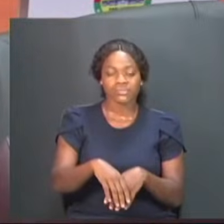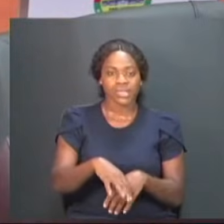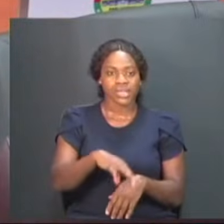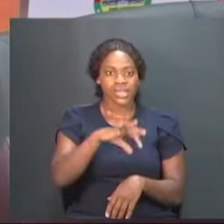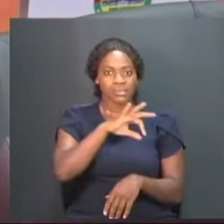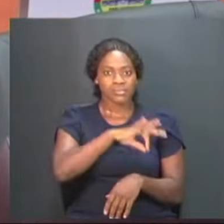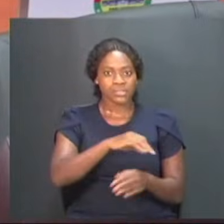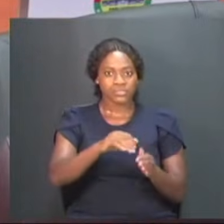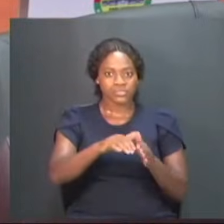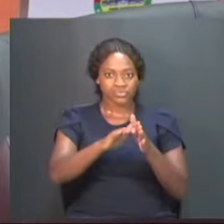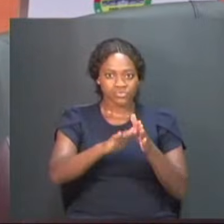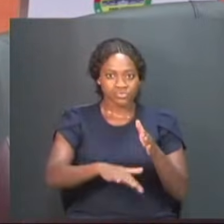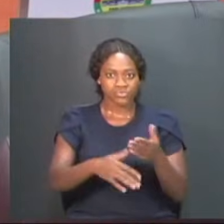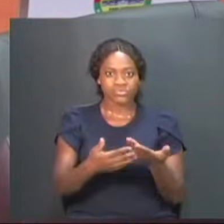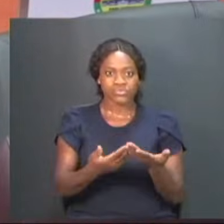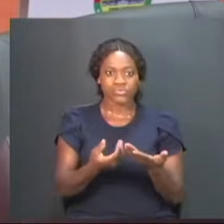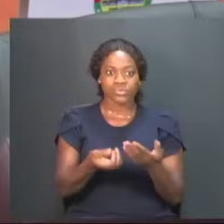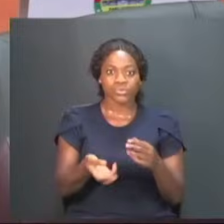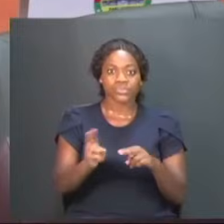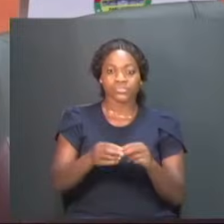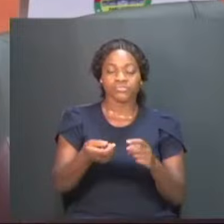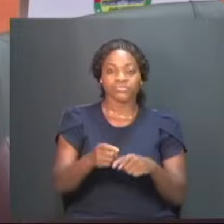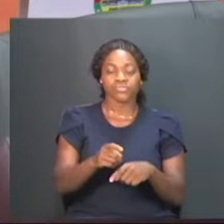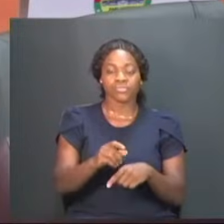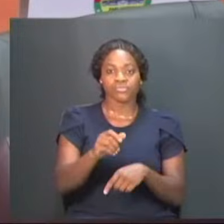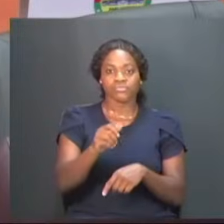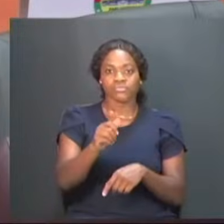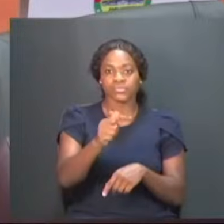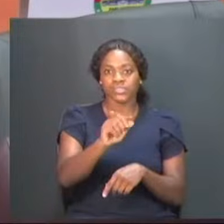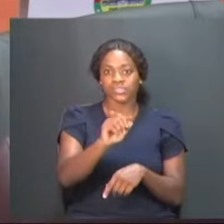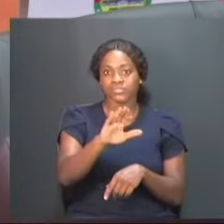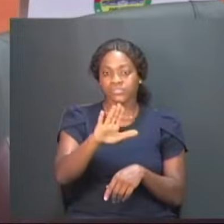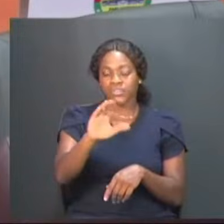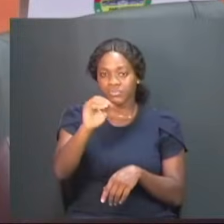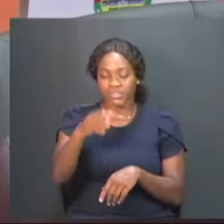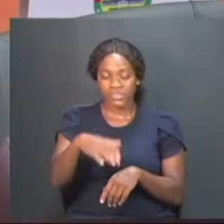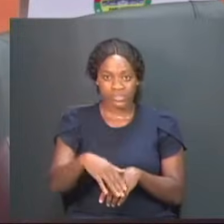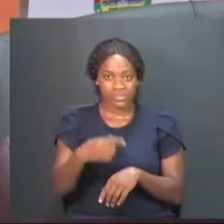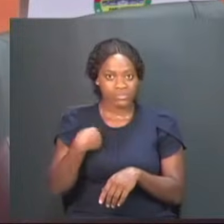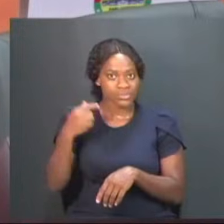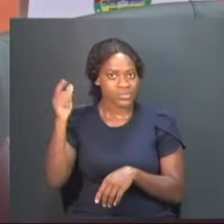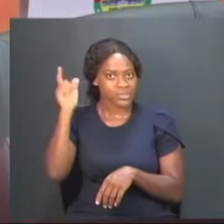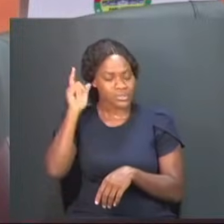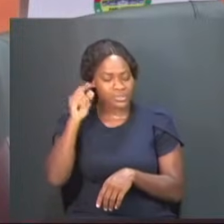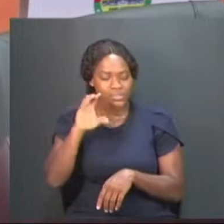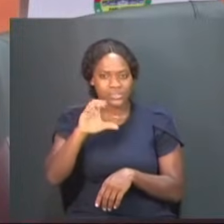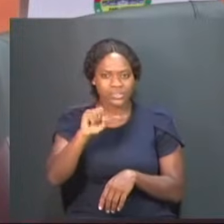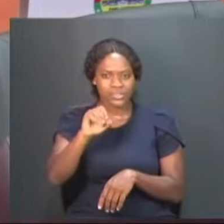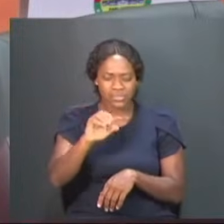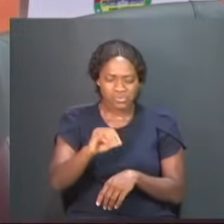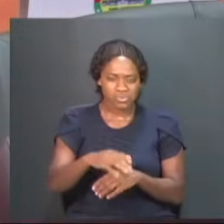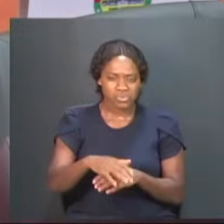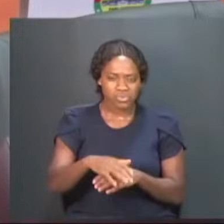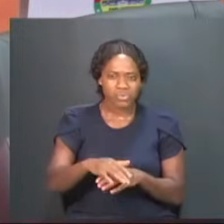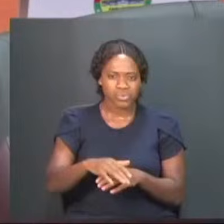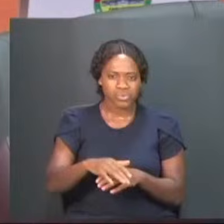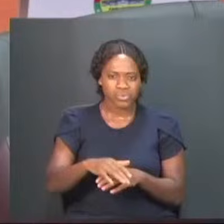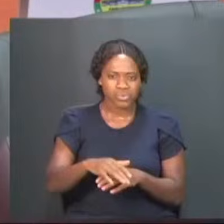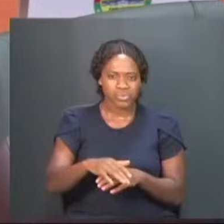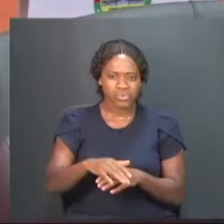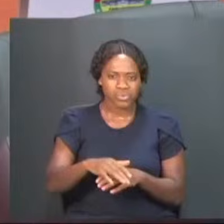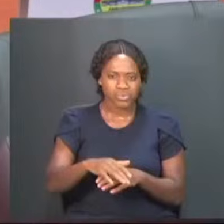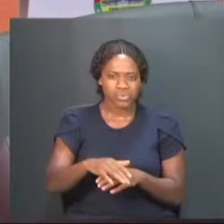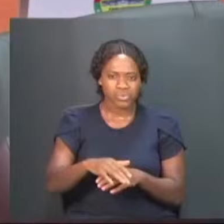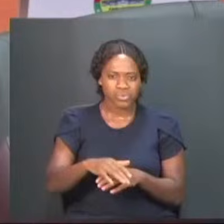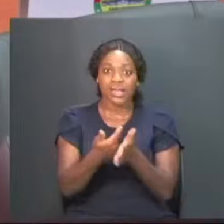10 to 5%. We've heard from the CSOs, we've heard from a lot of mining experts in this country that Ghana